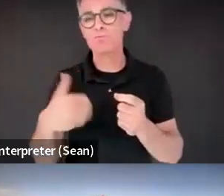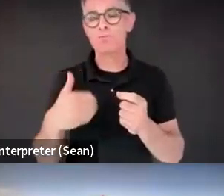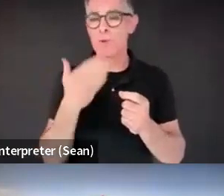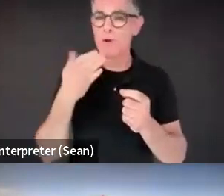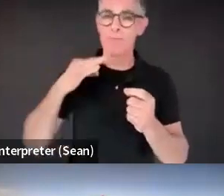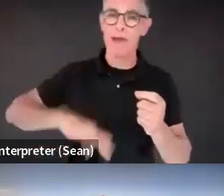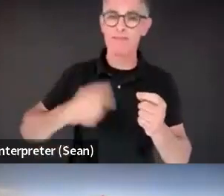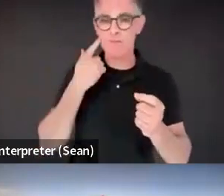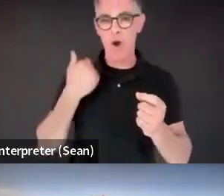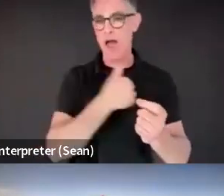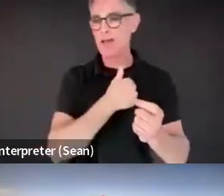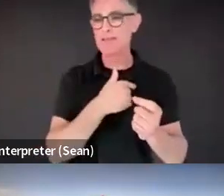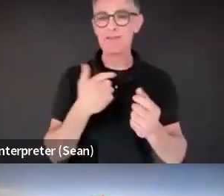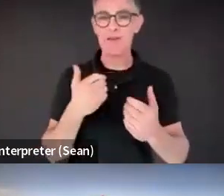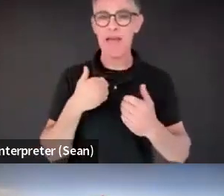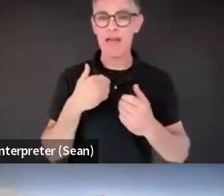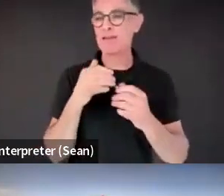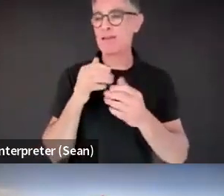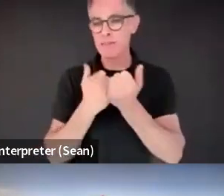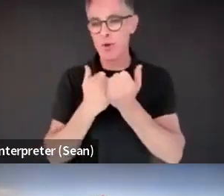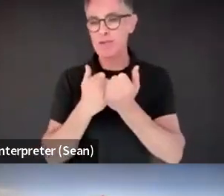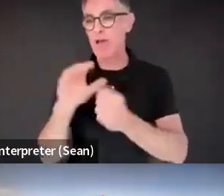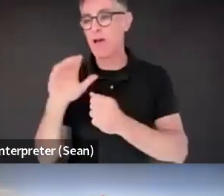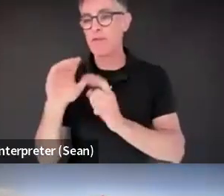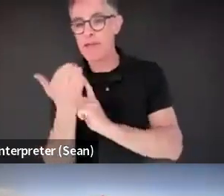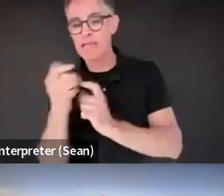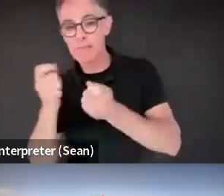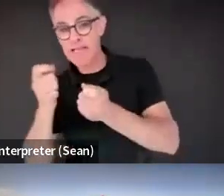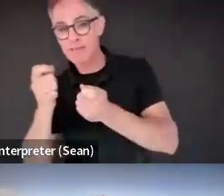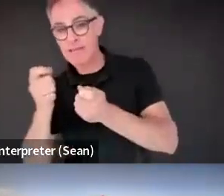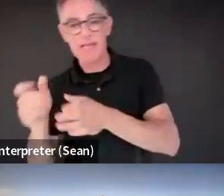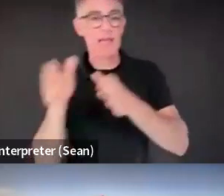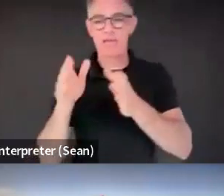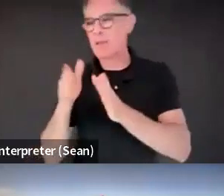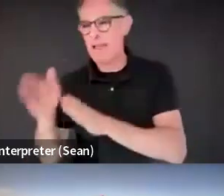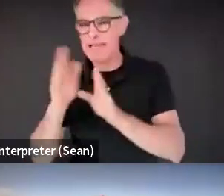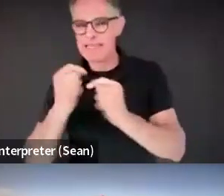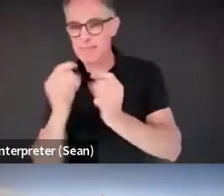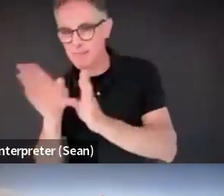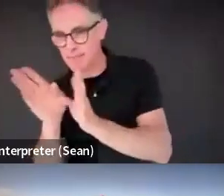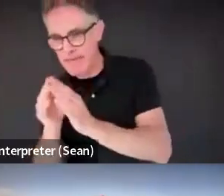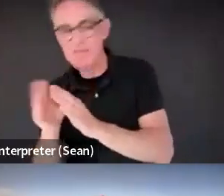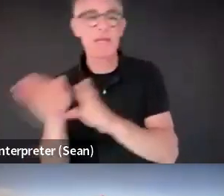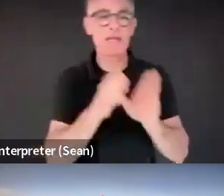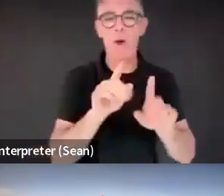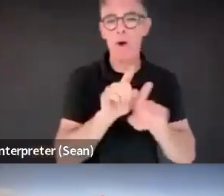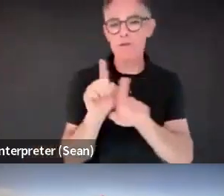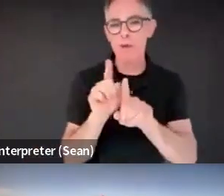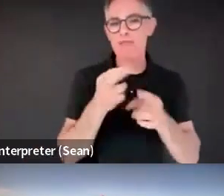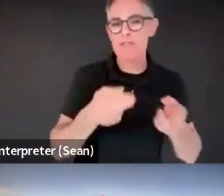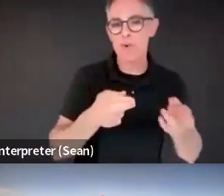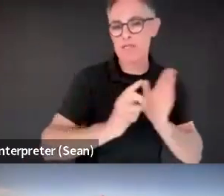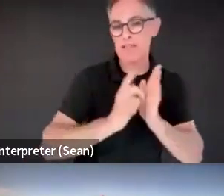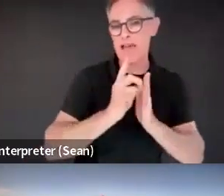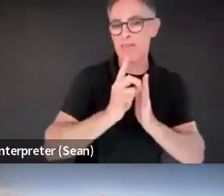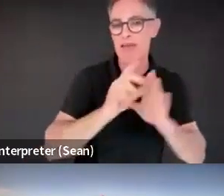get supports really on the case management side in the planning team meetings, but then also at the resource development side